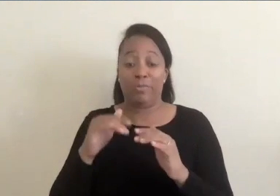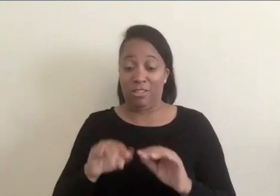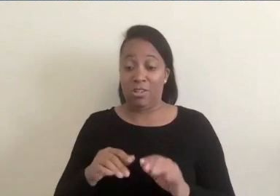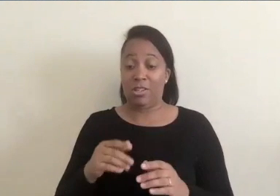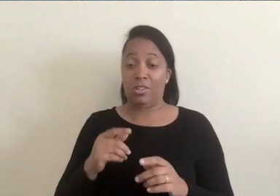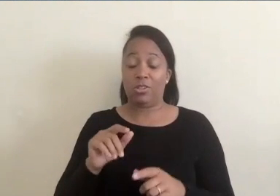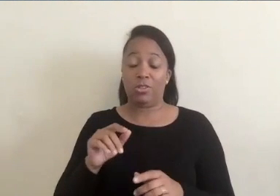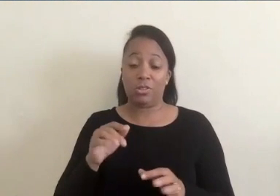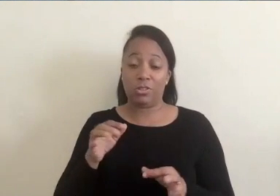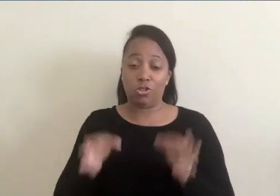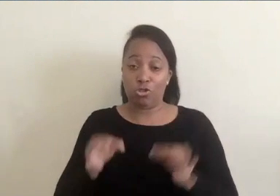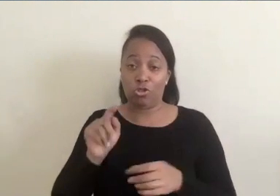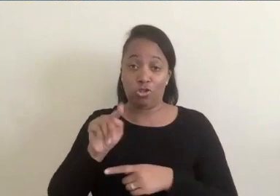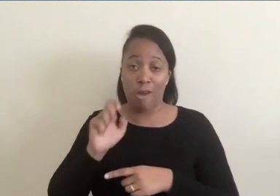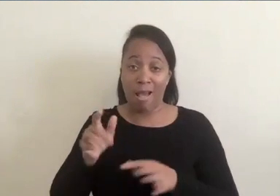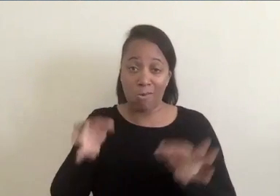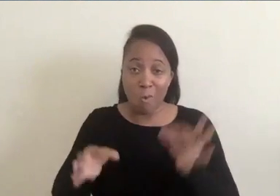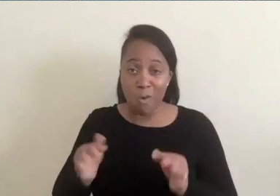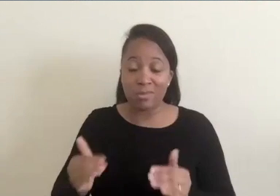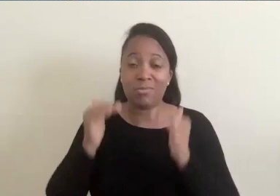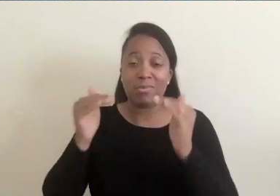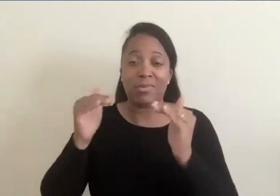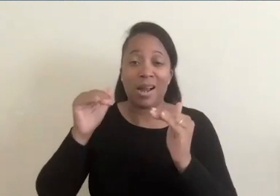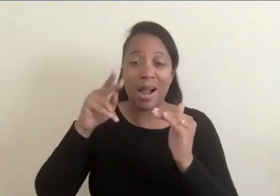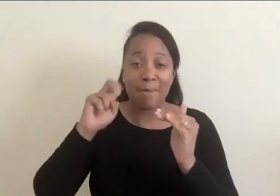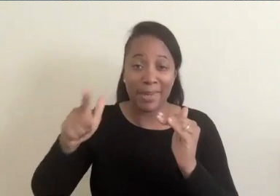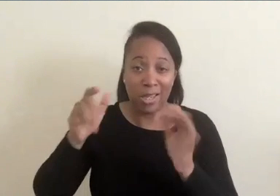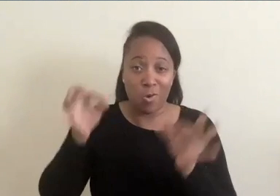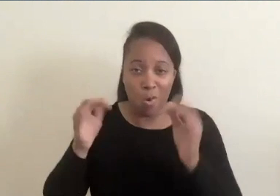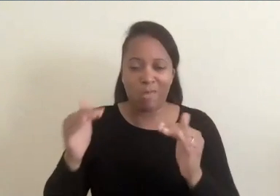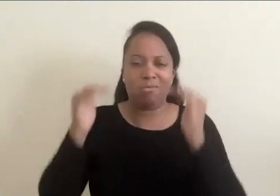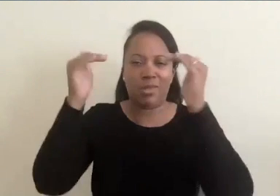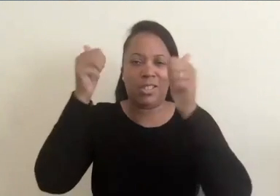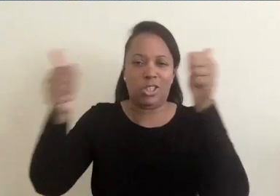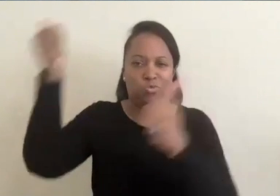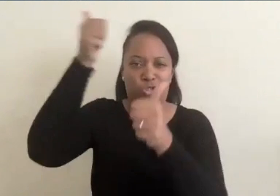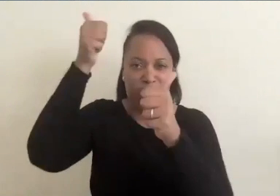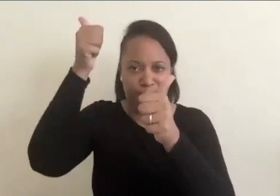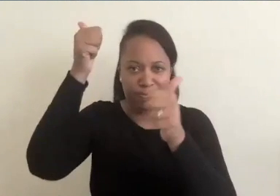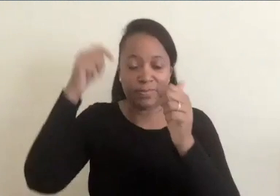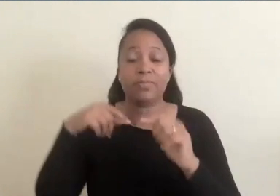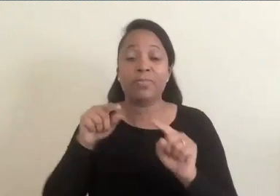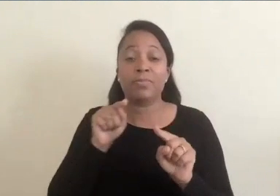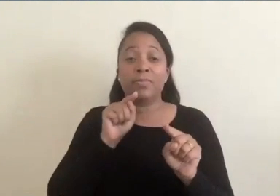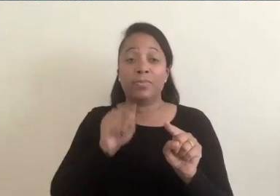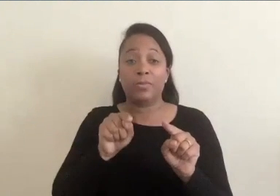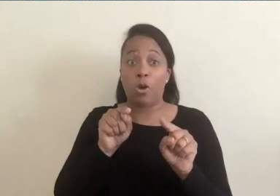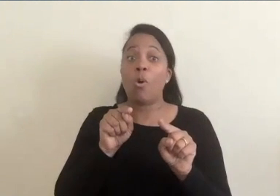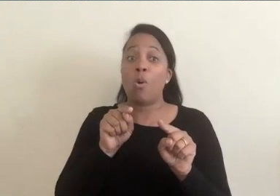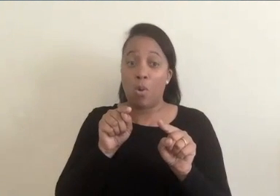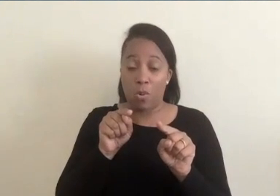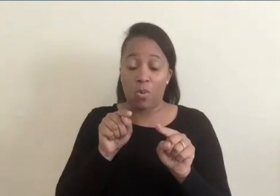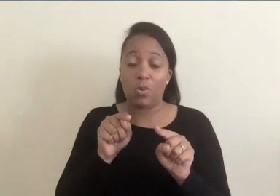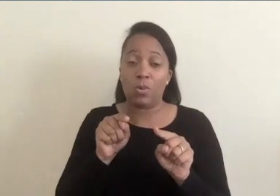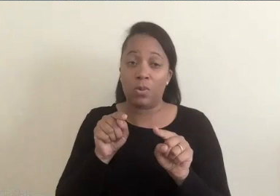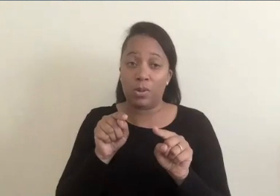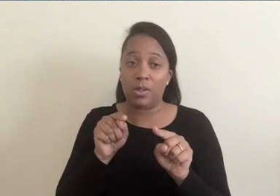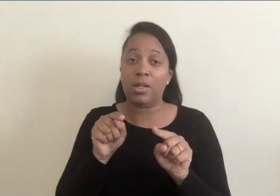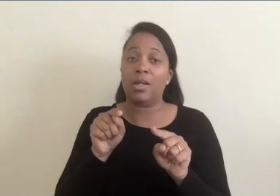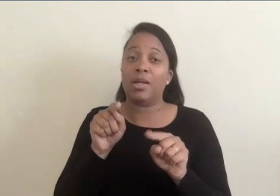Court. Well, the Court of Appeals affirmed the trial court, which means, of course, they agreed with the trial court.